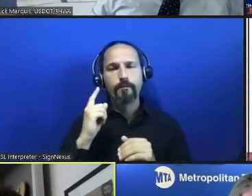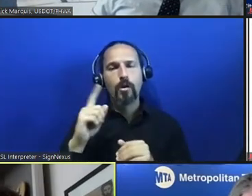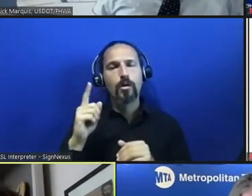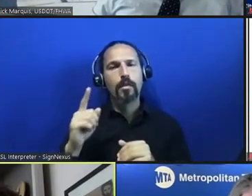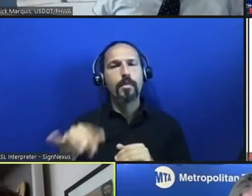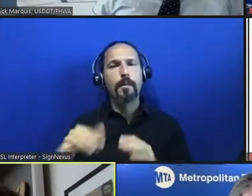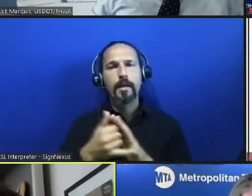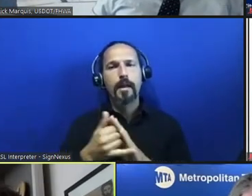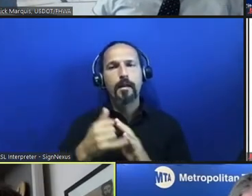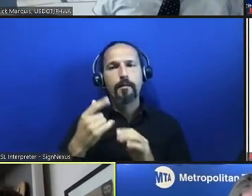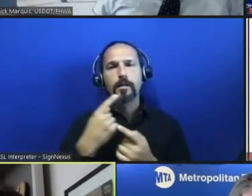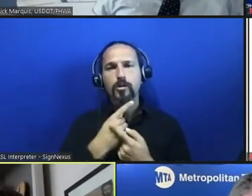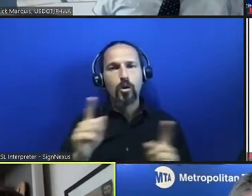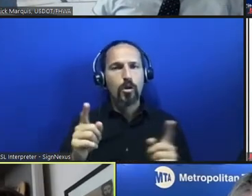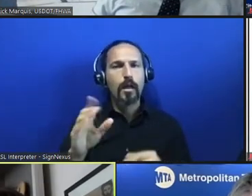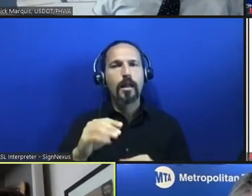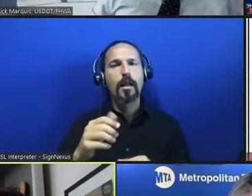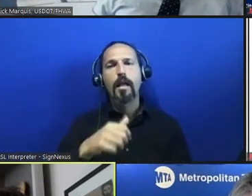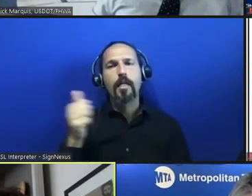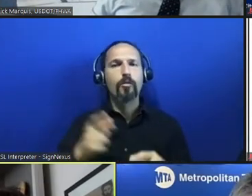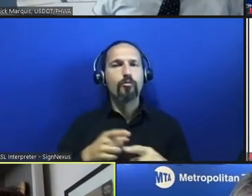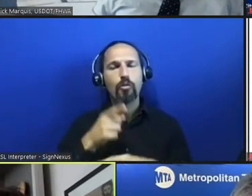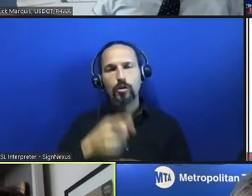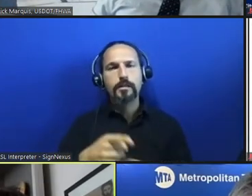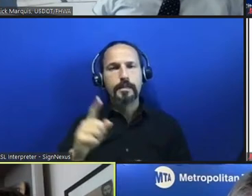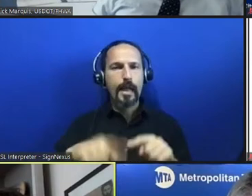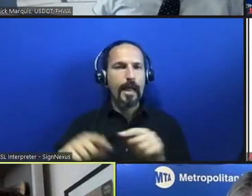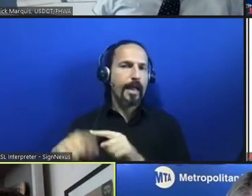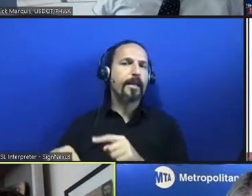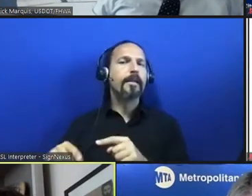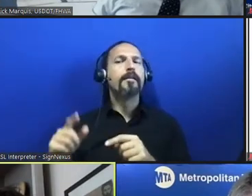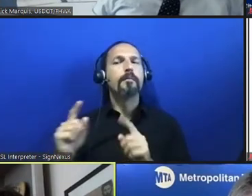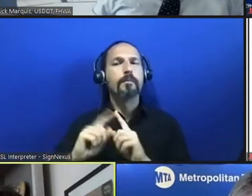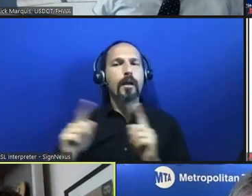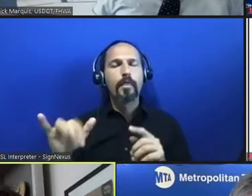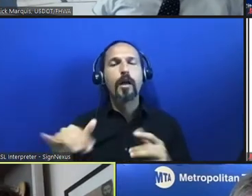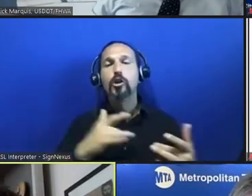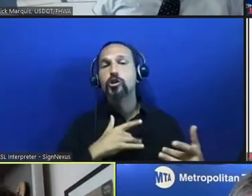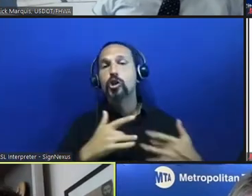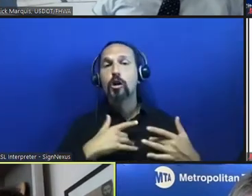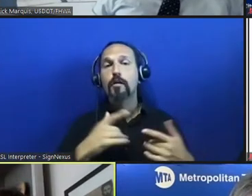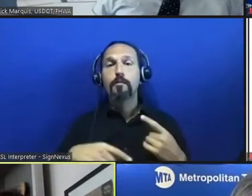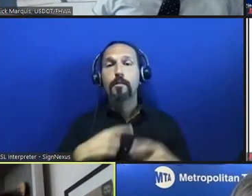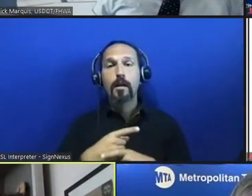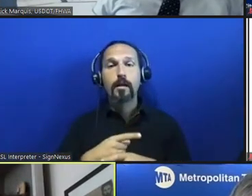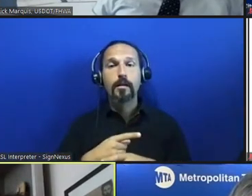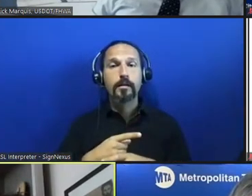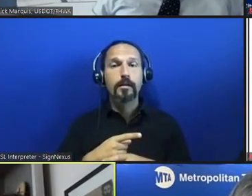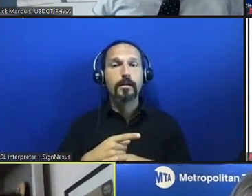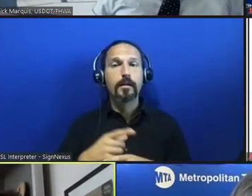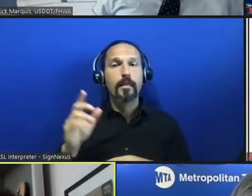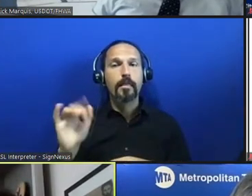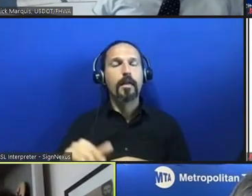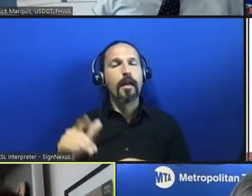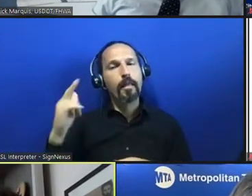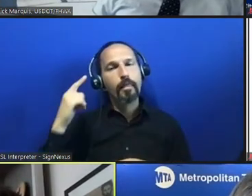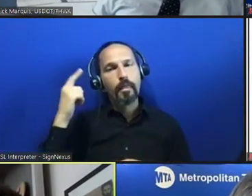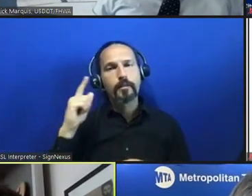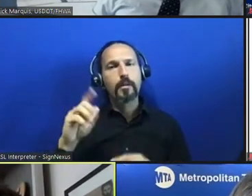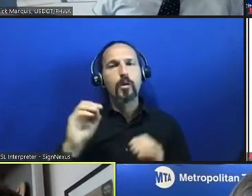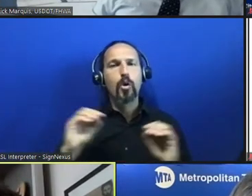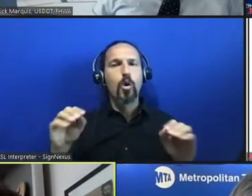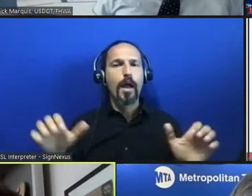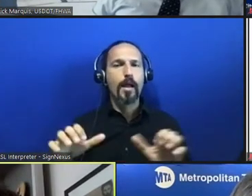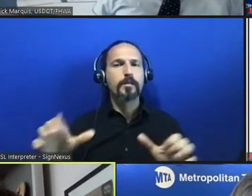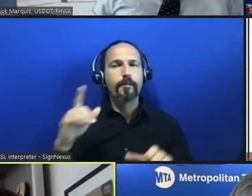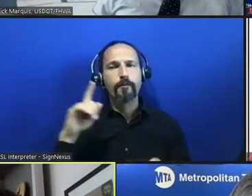Manhattan currently being told and other Crossings not what's more the concern from someone's Ox being Gore has been the exact logic of inaction that has